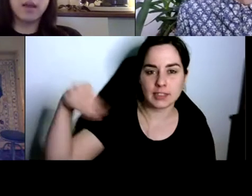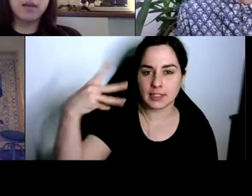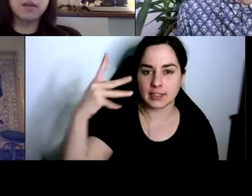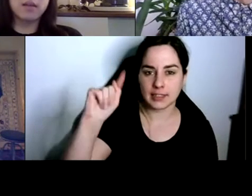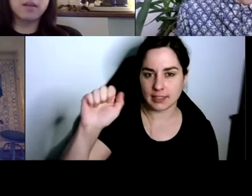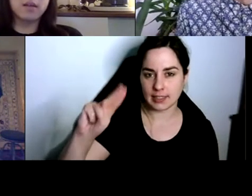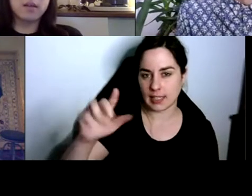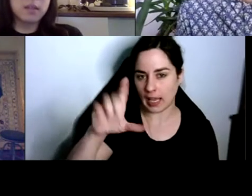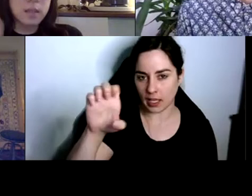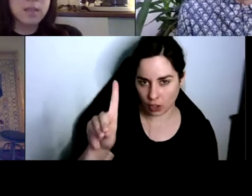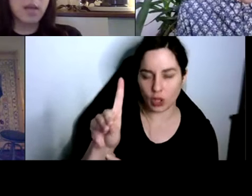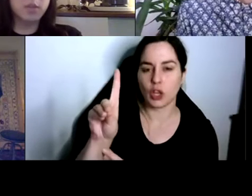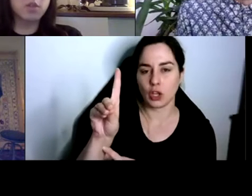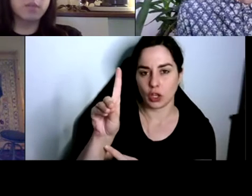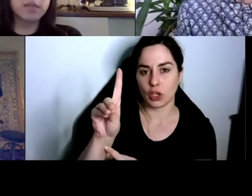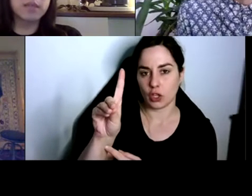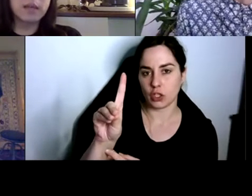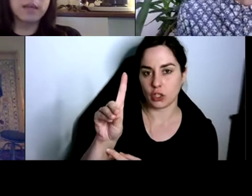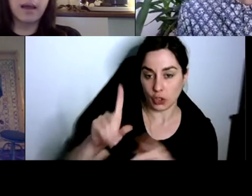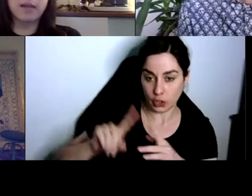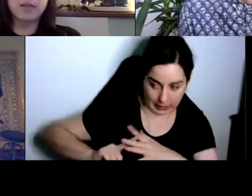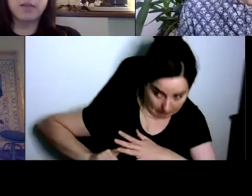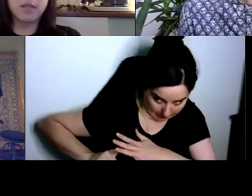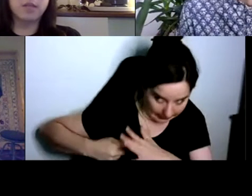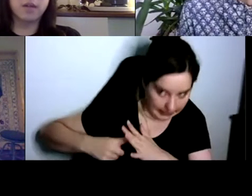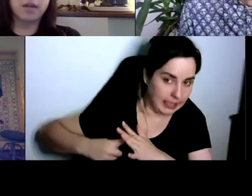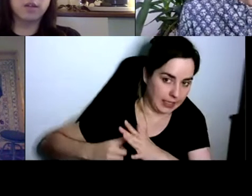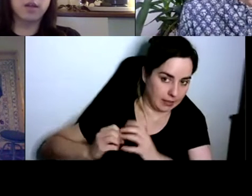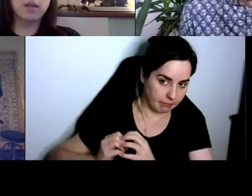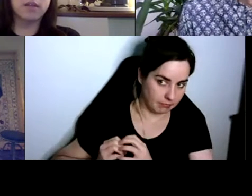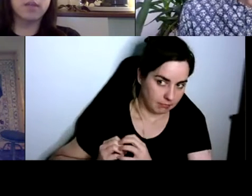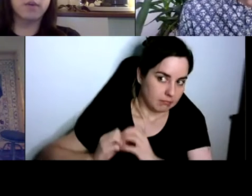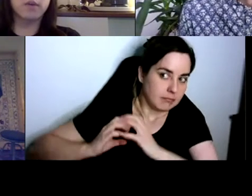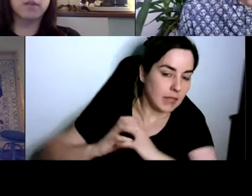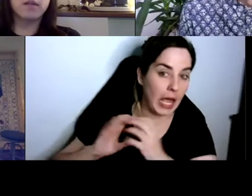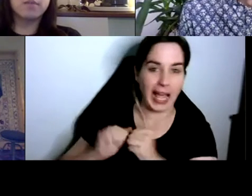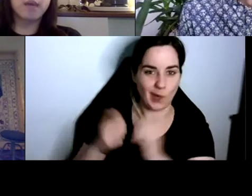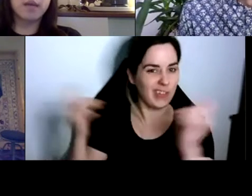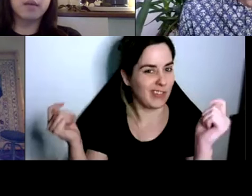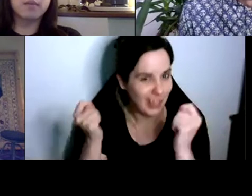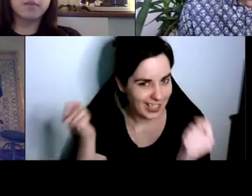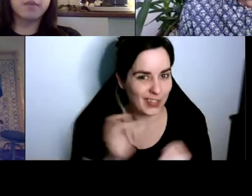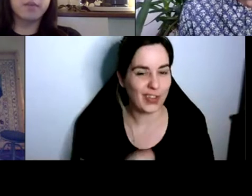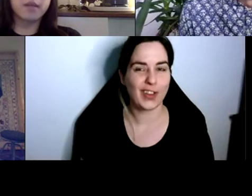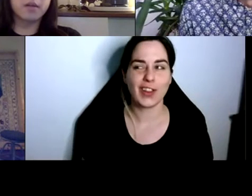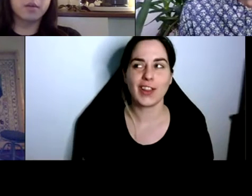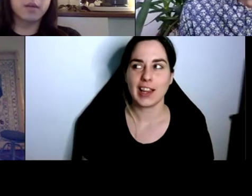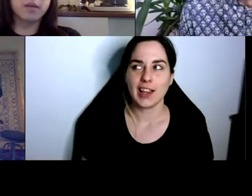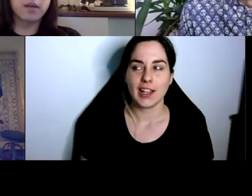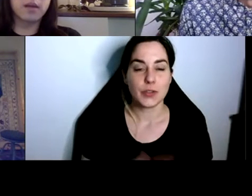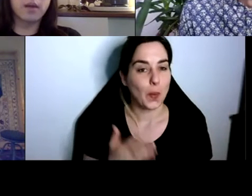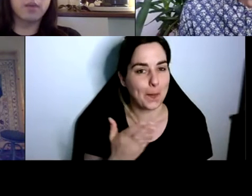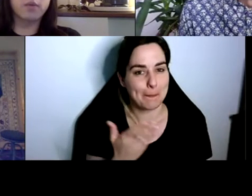did in its inception begin as a festival. And actually, I think some folks might be